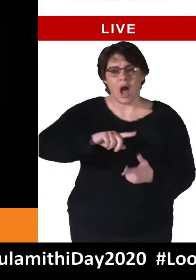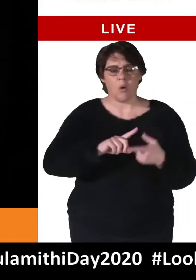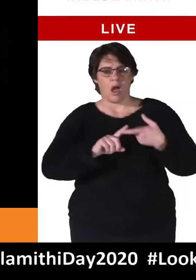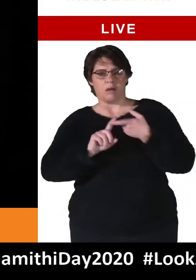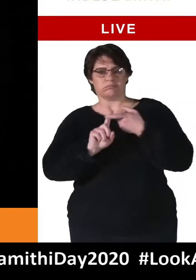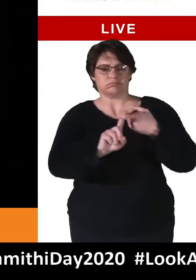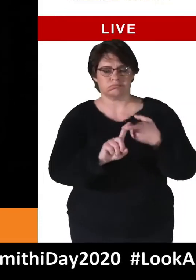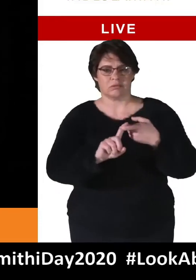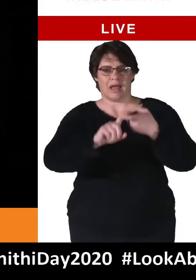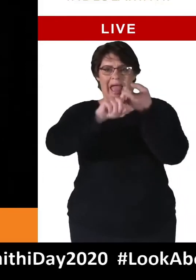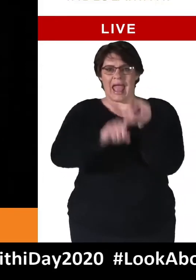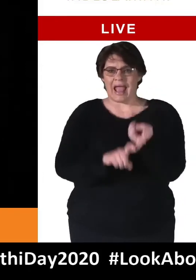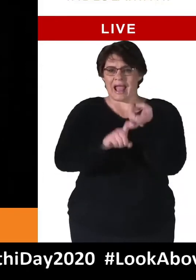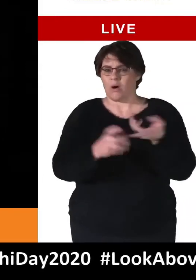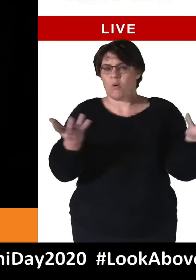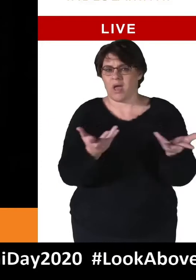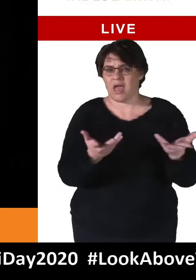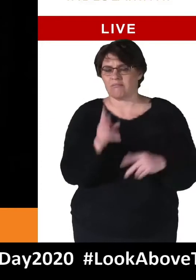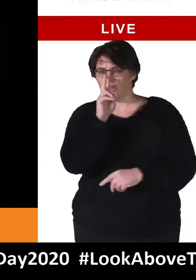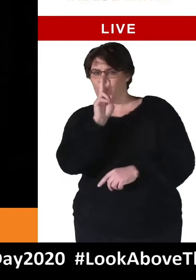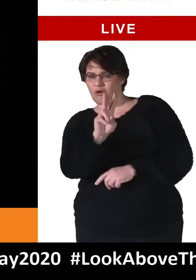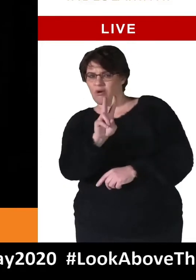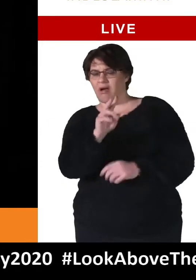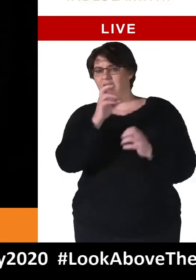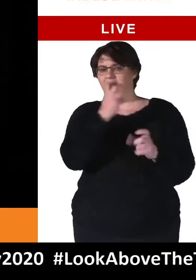in this? Let's look at the hard trends.